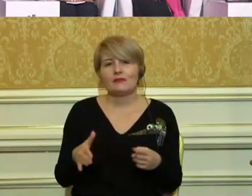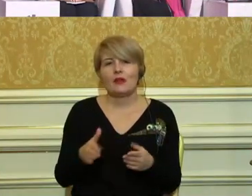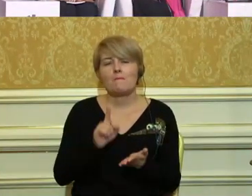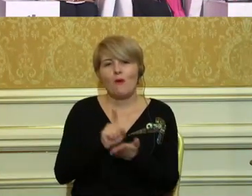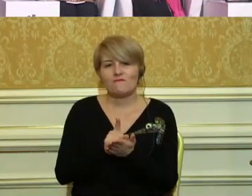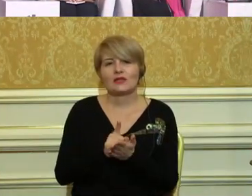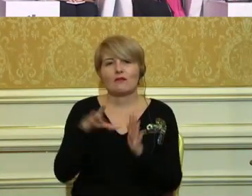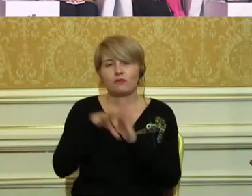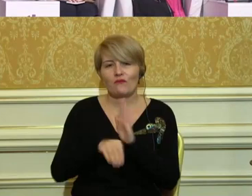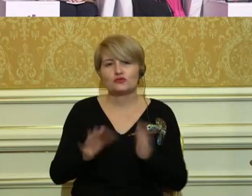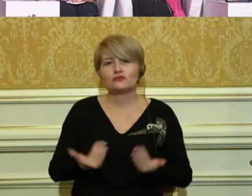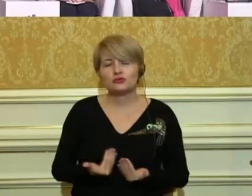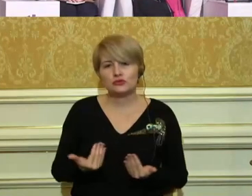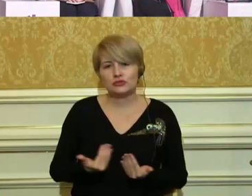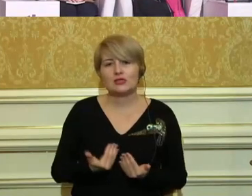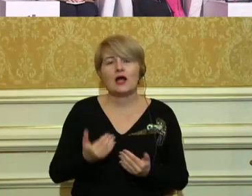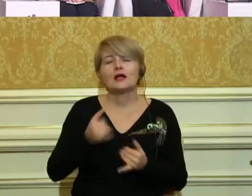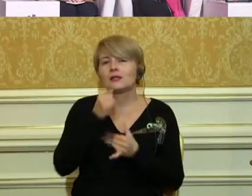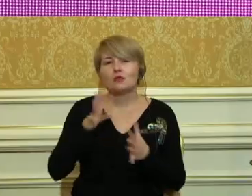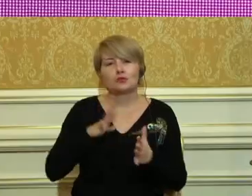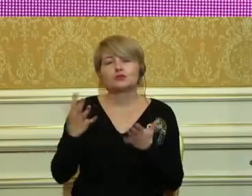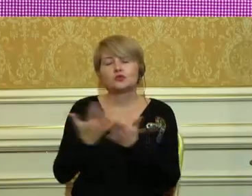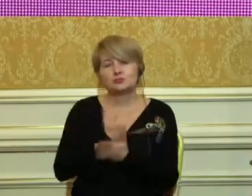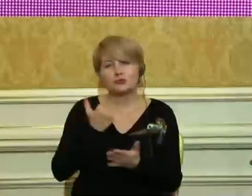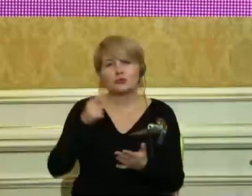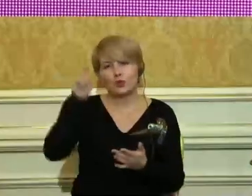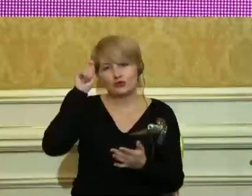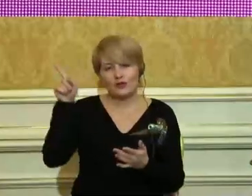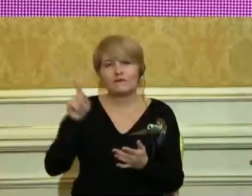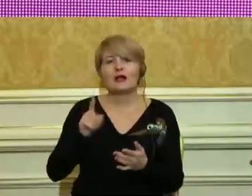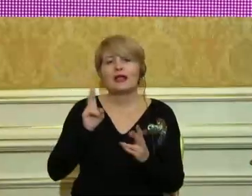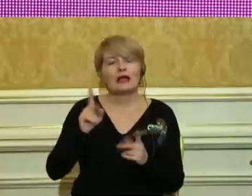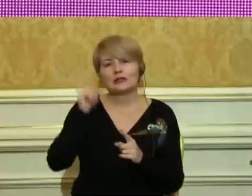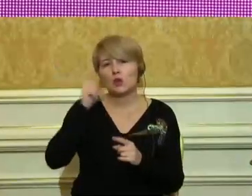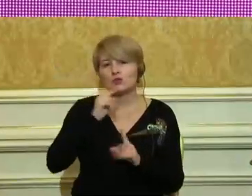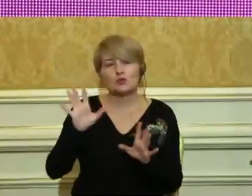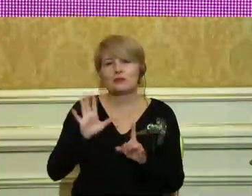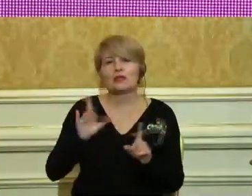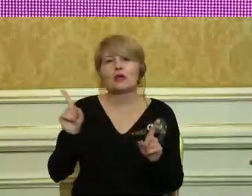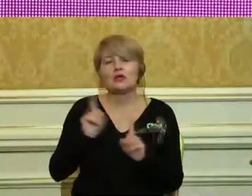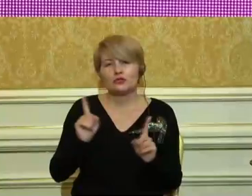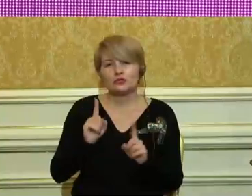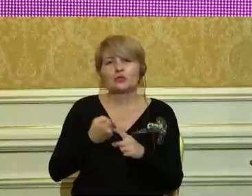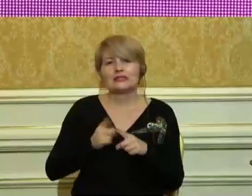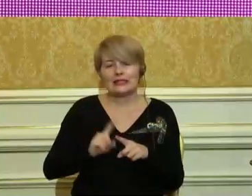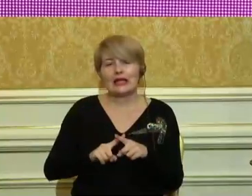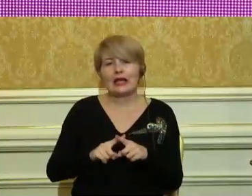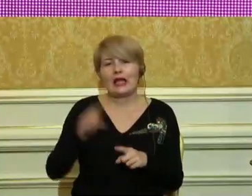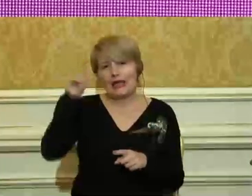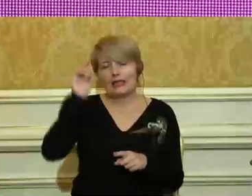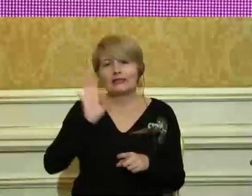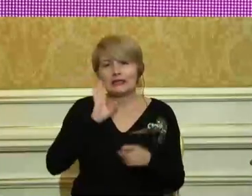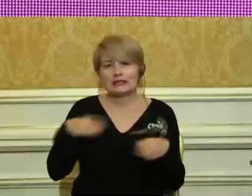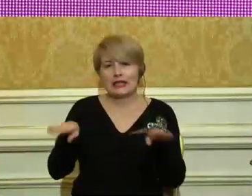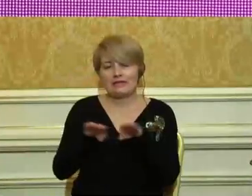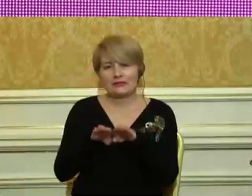I'm just, you know, but we've heard this absolutely specific formula. The men could